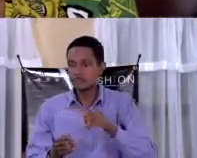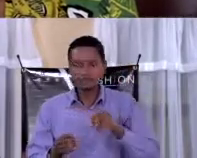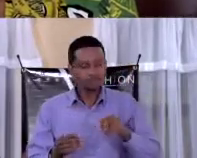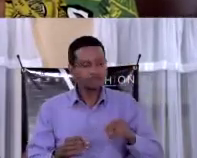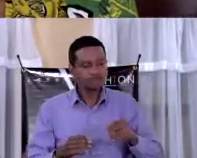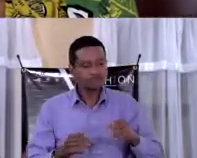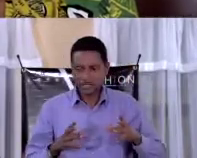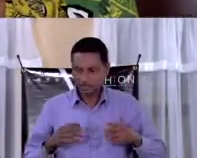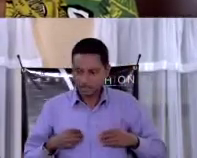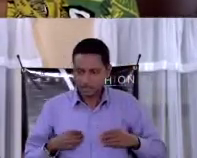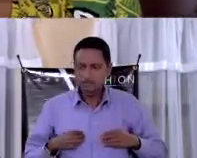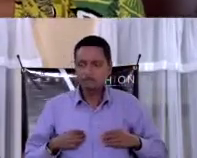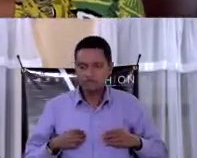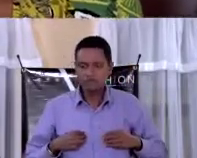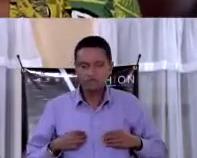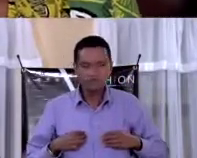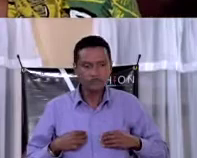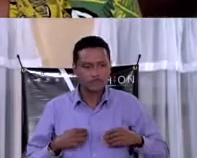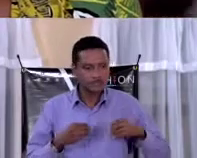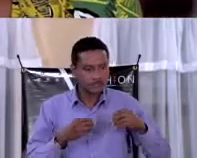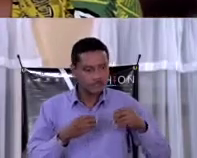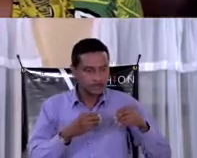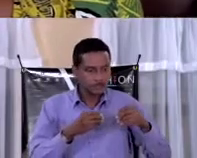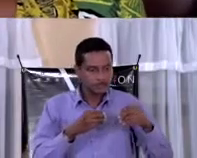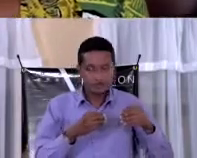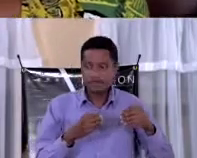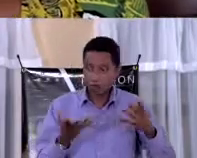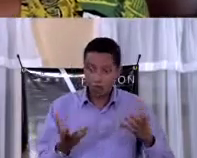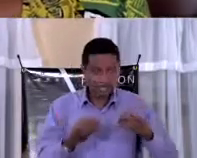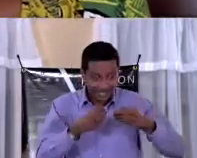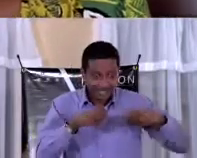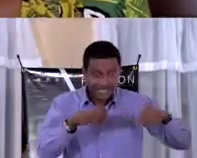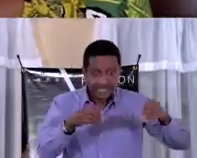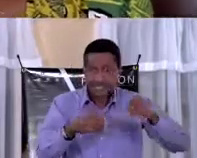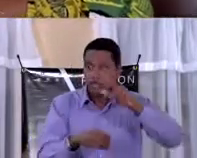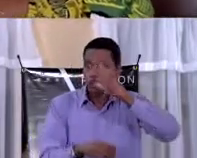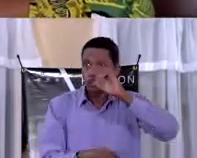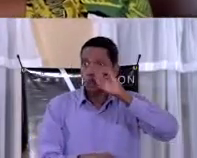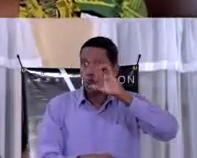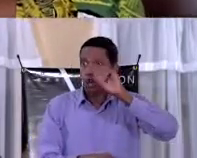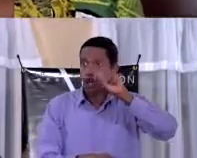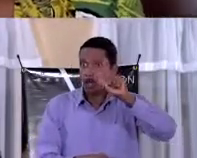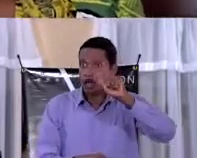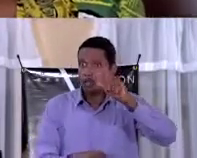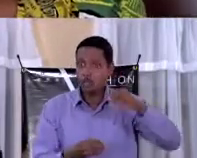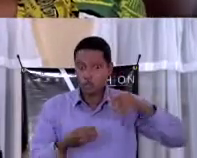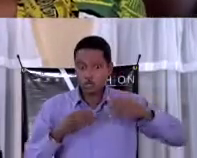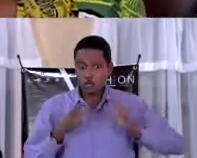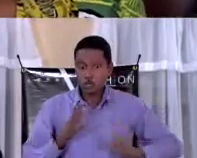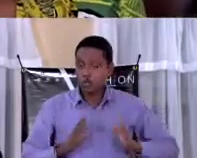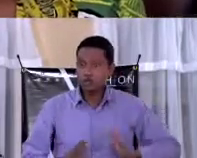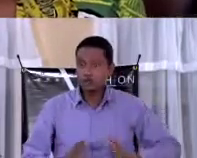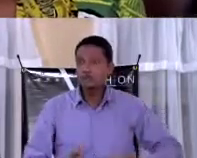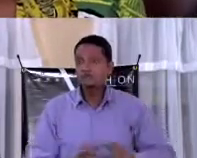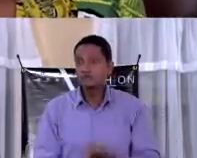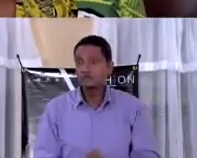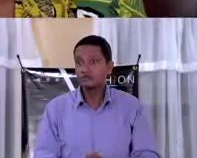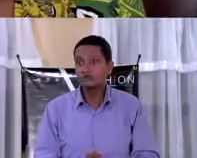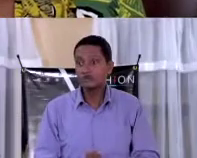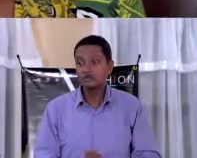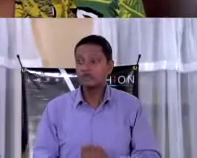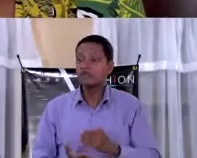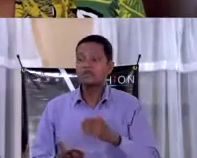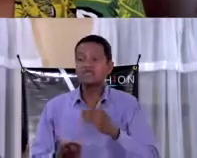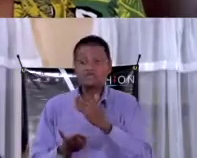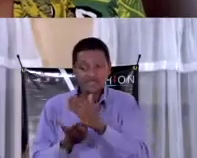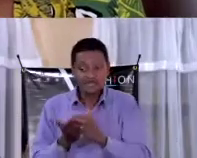some international brands. They've dropped some, right? But what we need to do when we look at the international industry is not